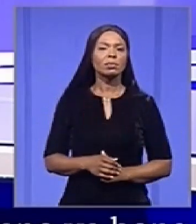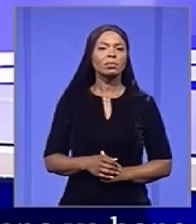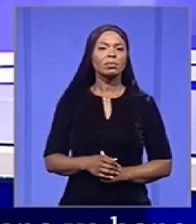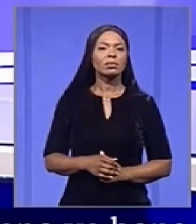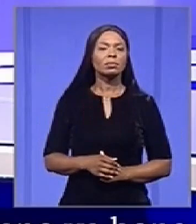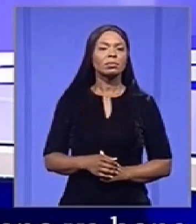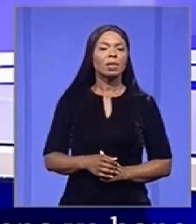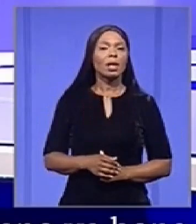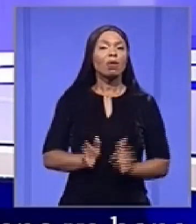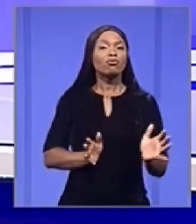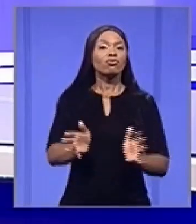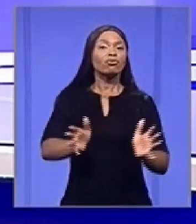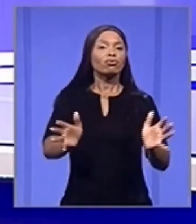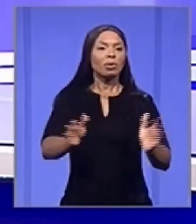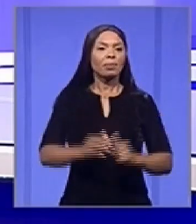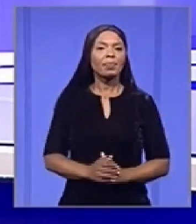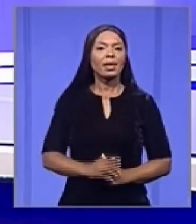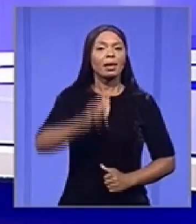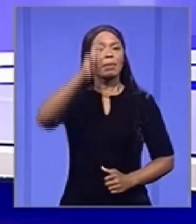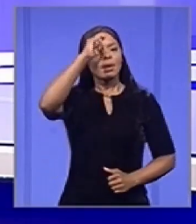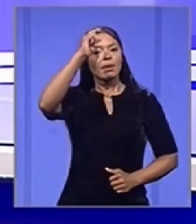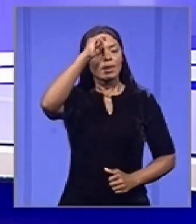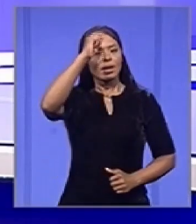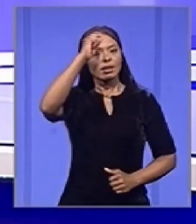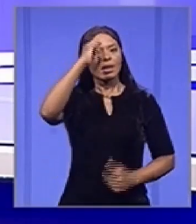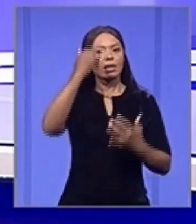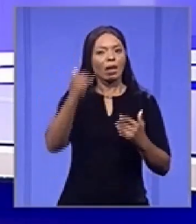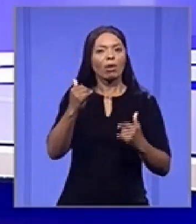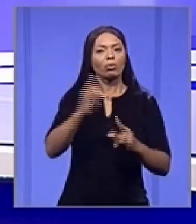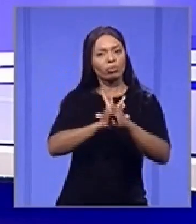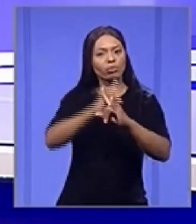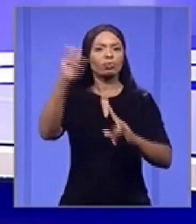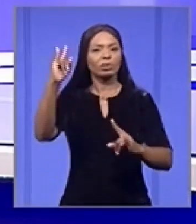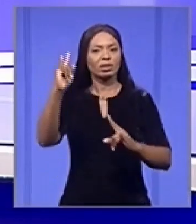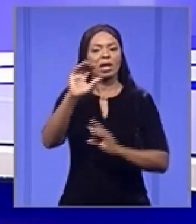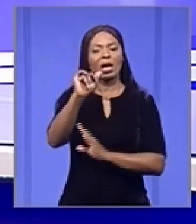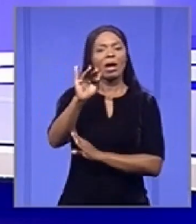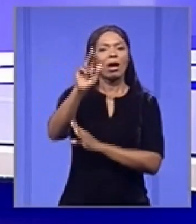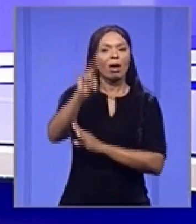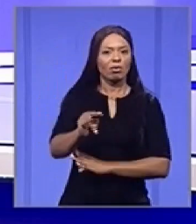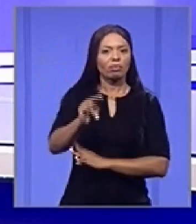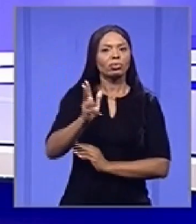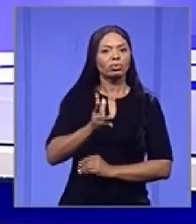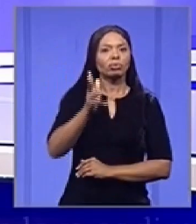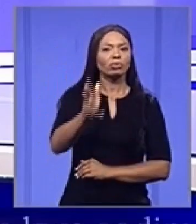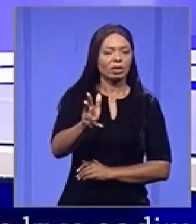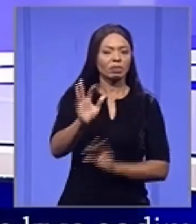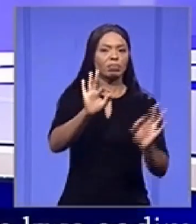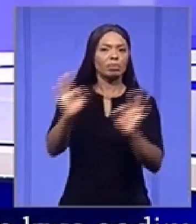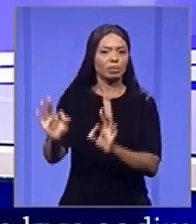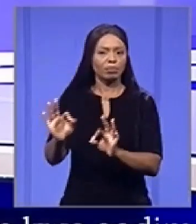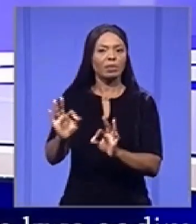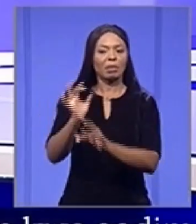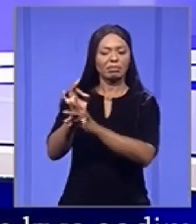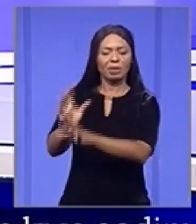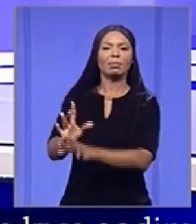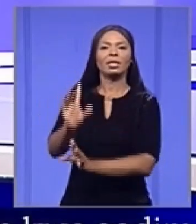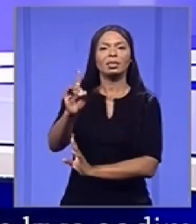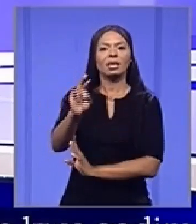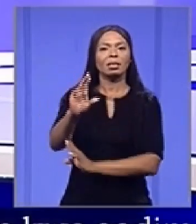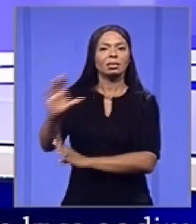Mo go tsa kgwele ya dinao, Bafana ba ikaelela go konosetsa tournament ya Africa Cup of Nations kwa Ivory Coast sentle ka go fenya DRC